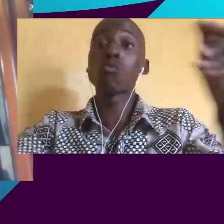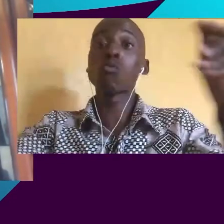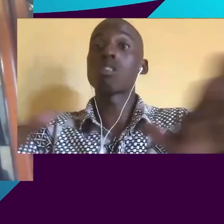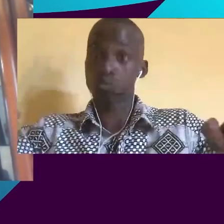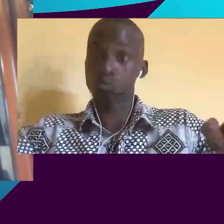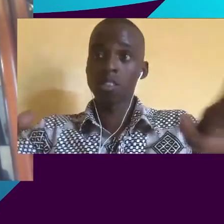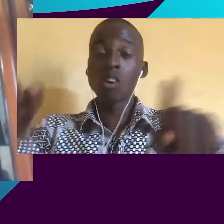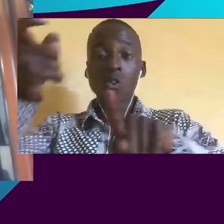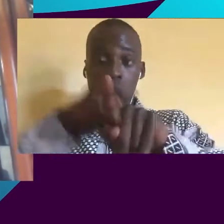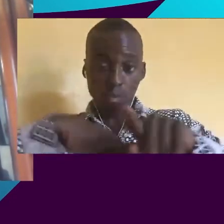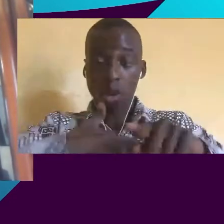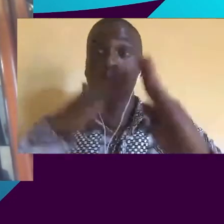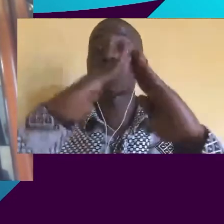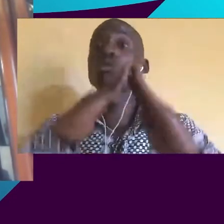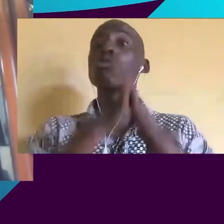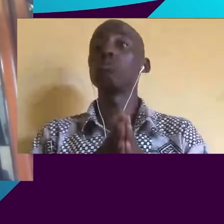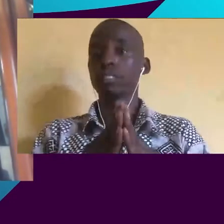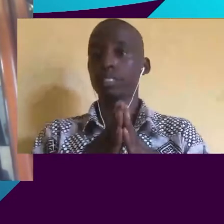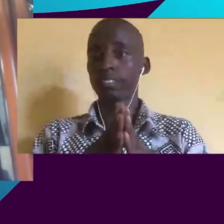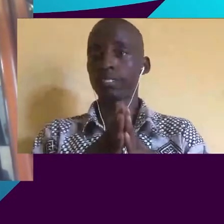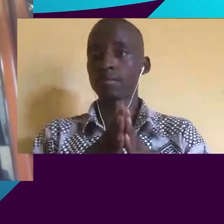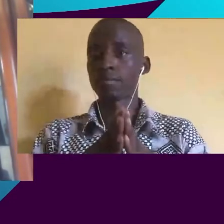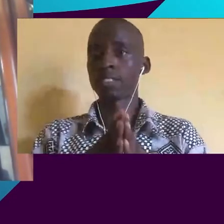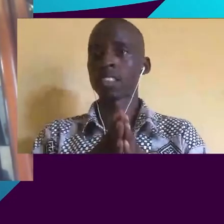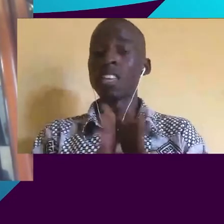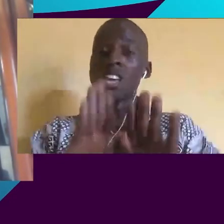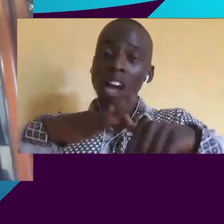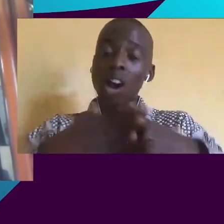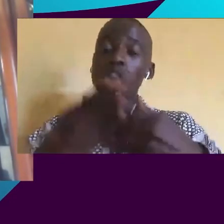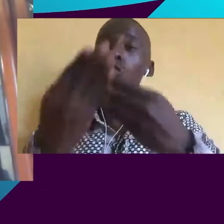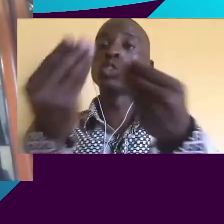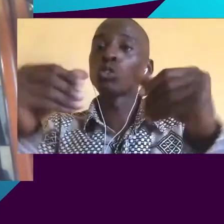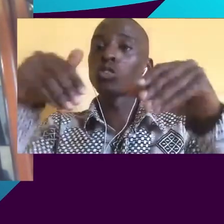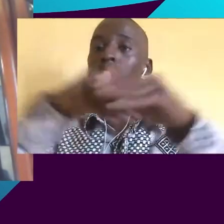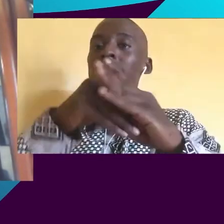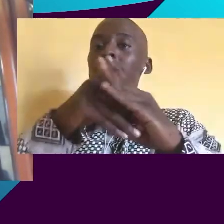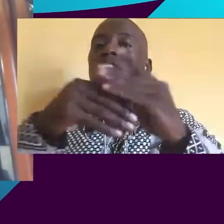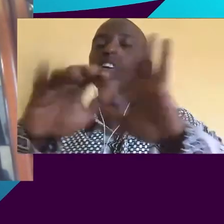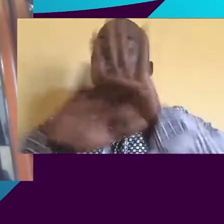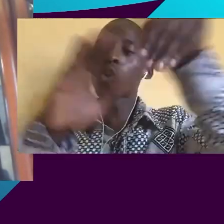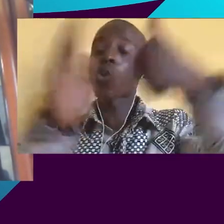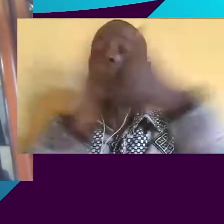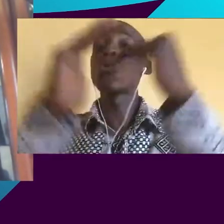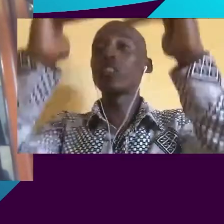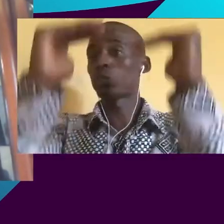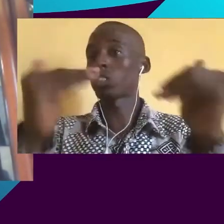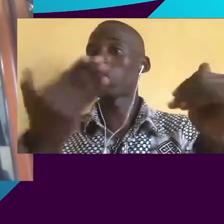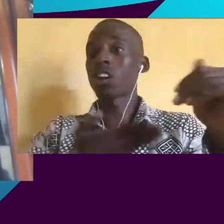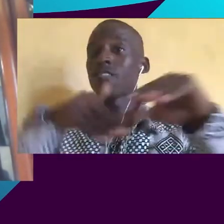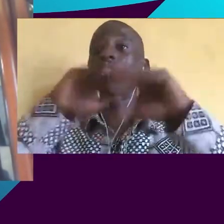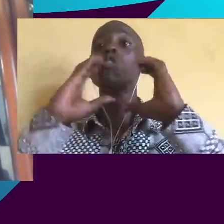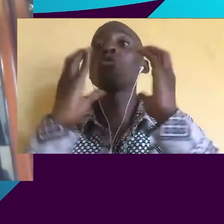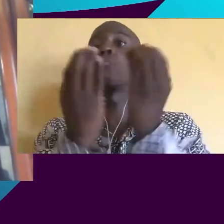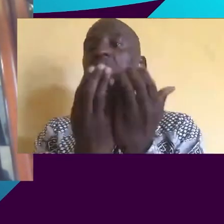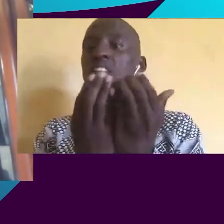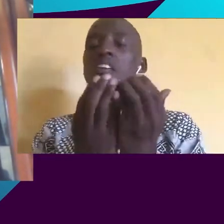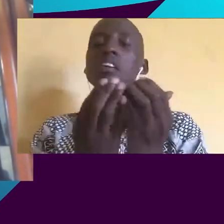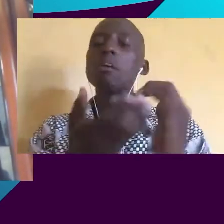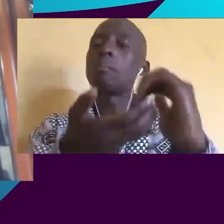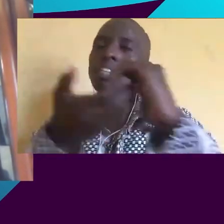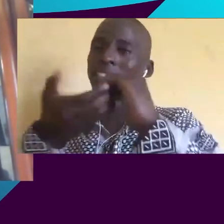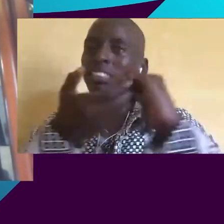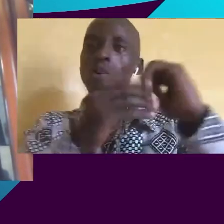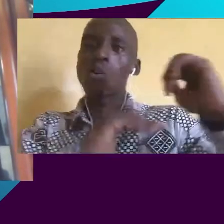homes. Yeah, have to be addressed in all the structures that we have in the community, be it circle ladies, being the